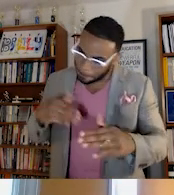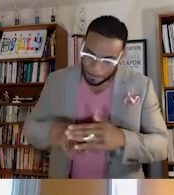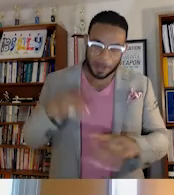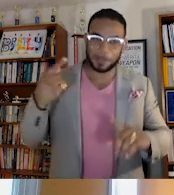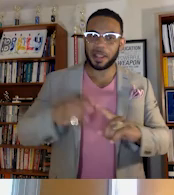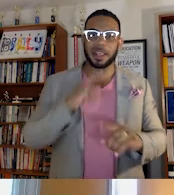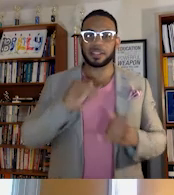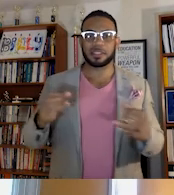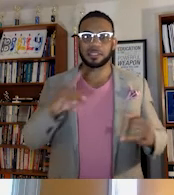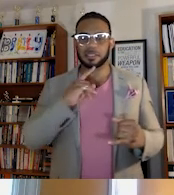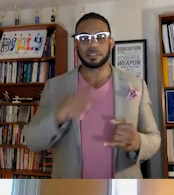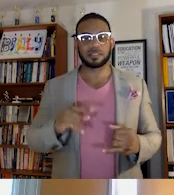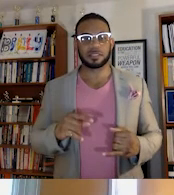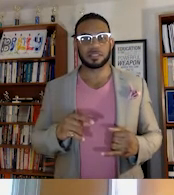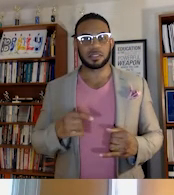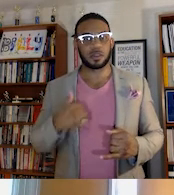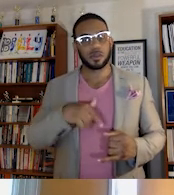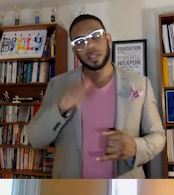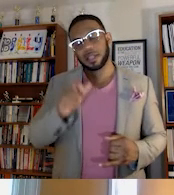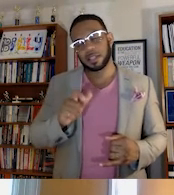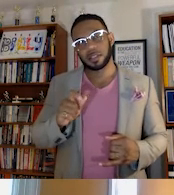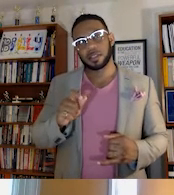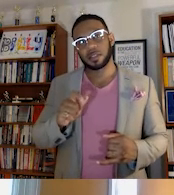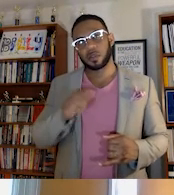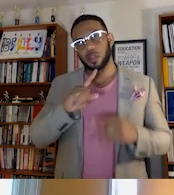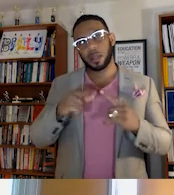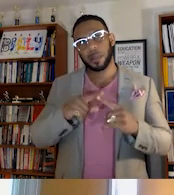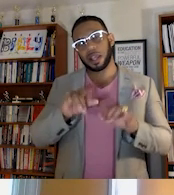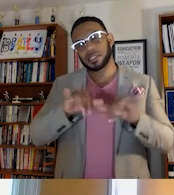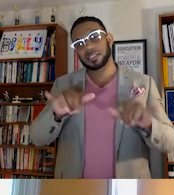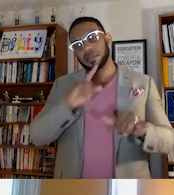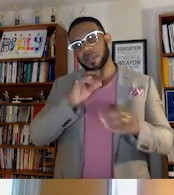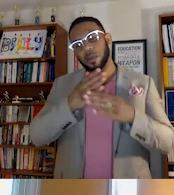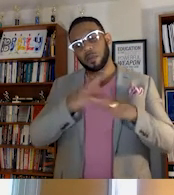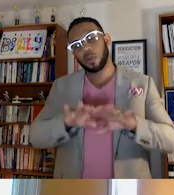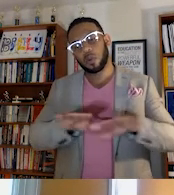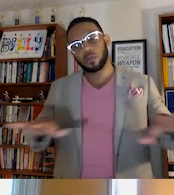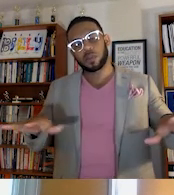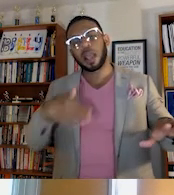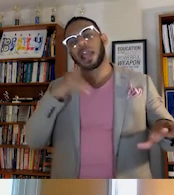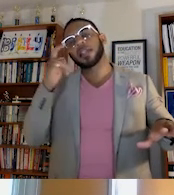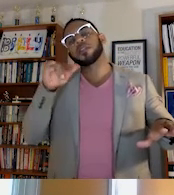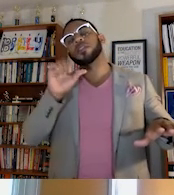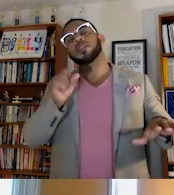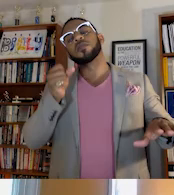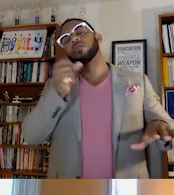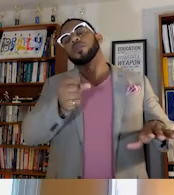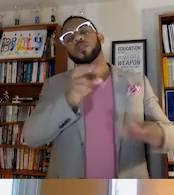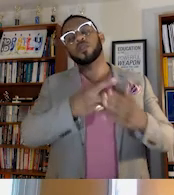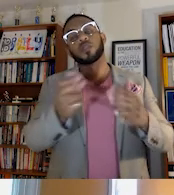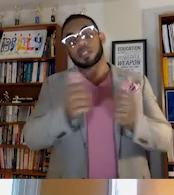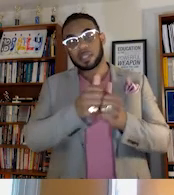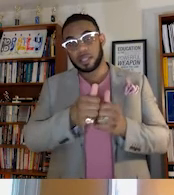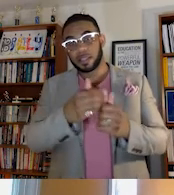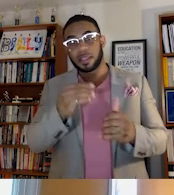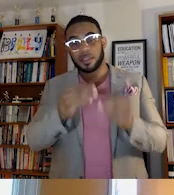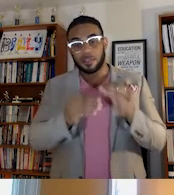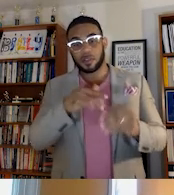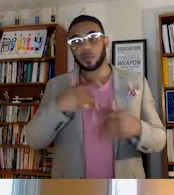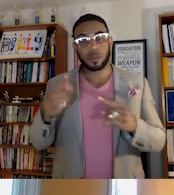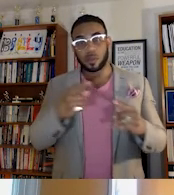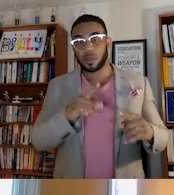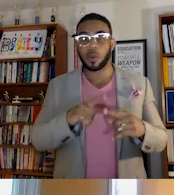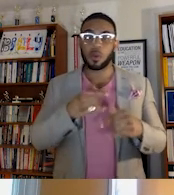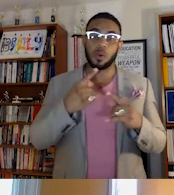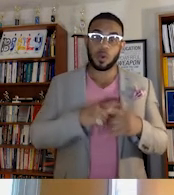is, we need to, we talked about a system being broken. I think we should put our resources together and fix what's broken